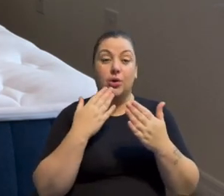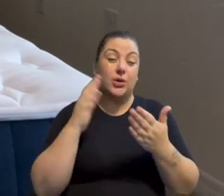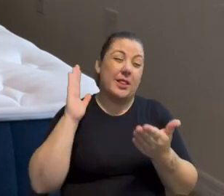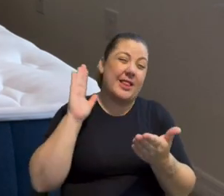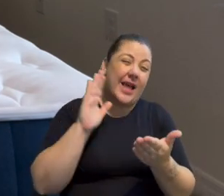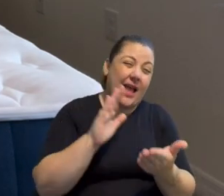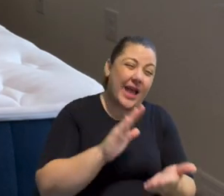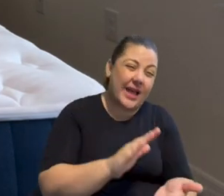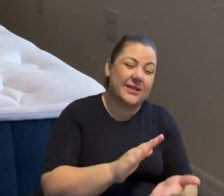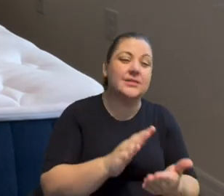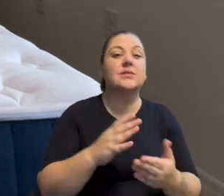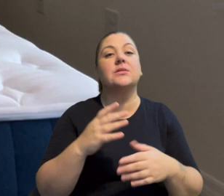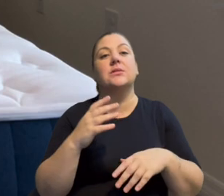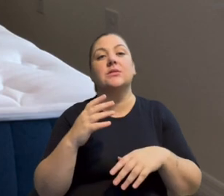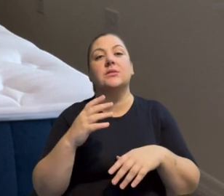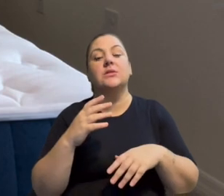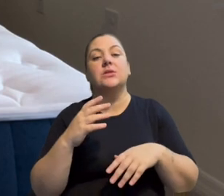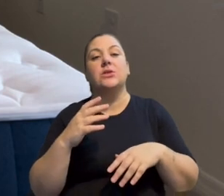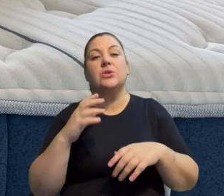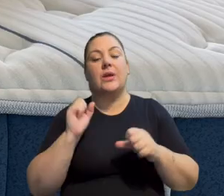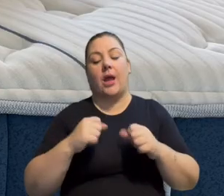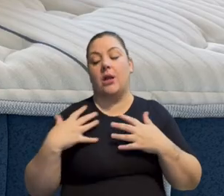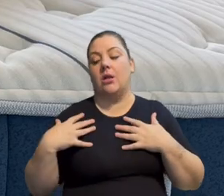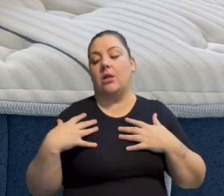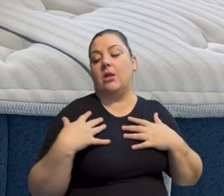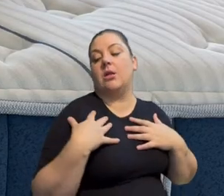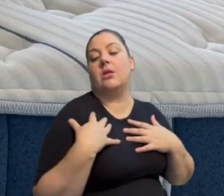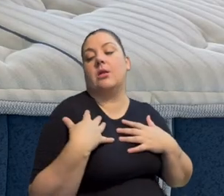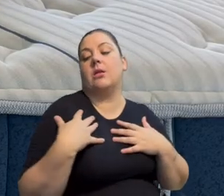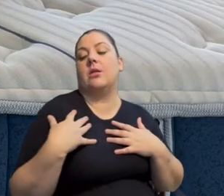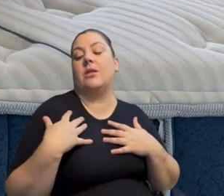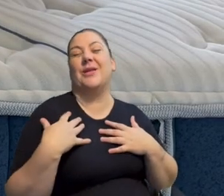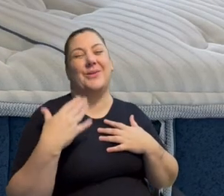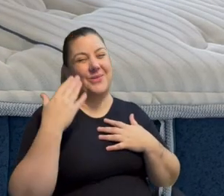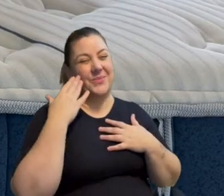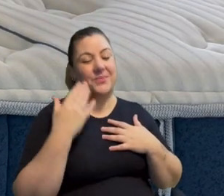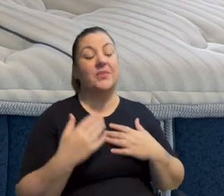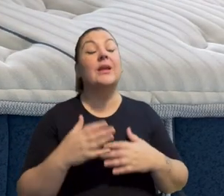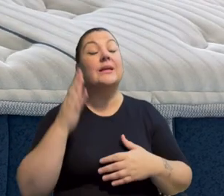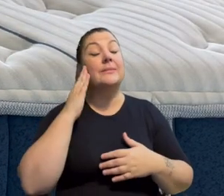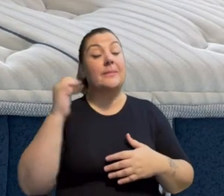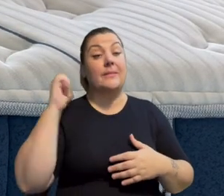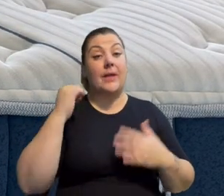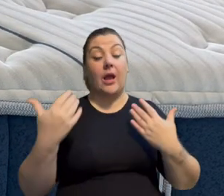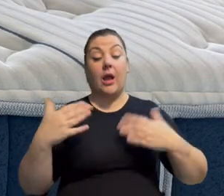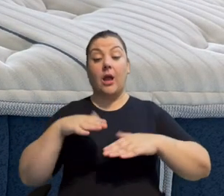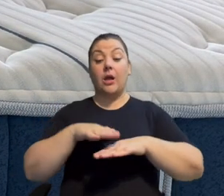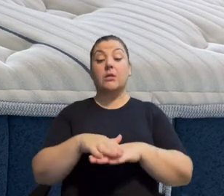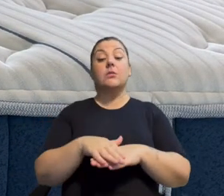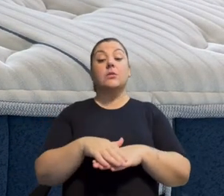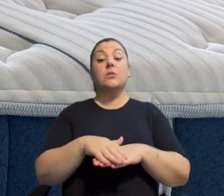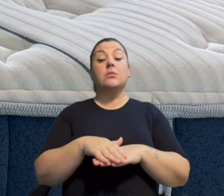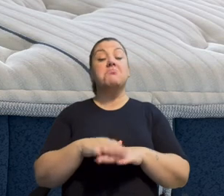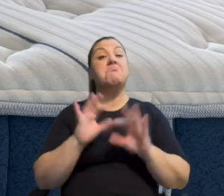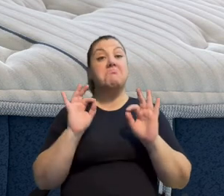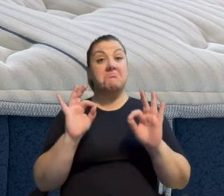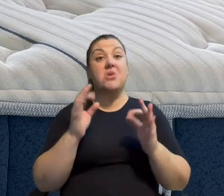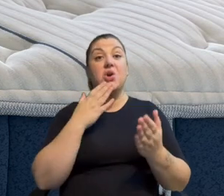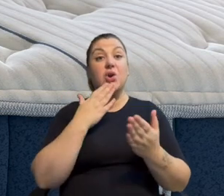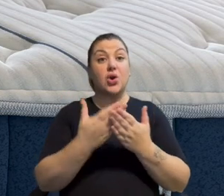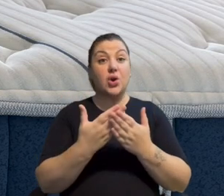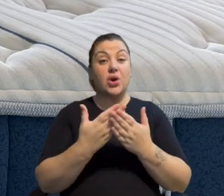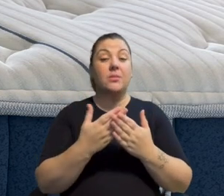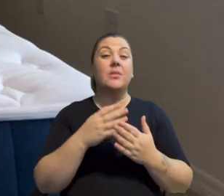little bit less because you need a little more space for you to lay on your side. As for back sleepers, this would be a great mattress, but if you